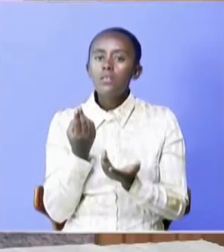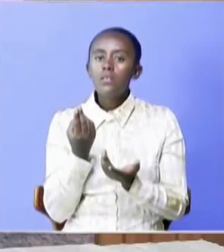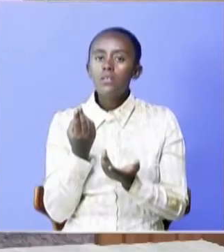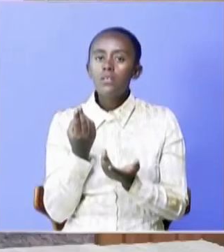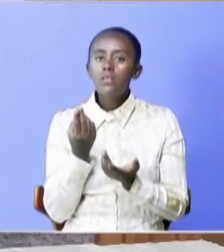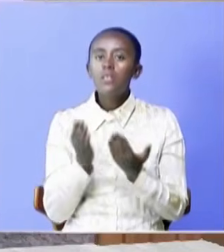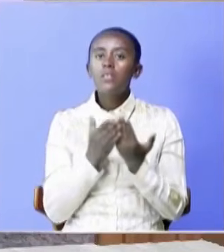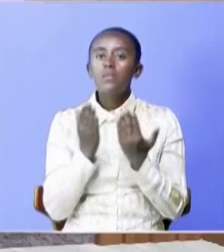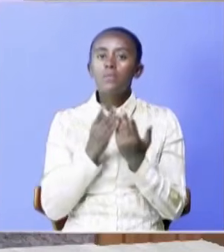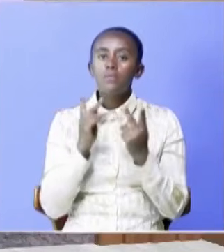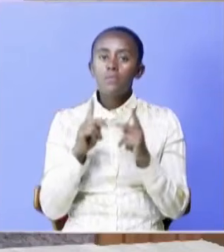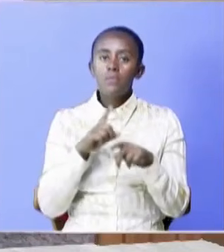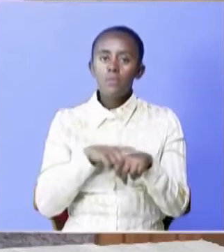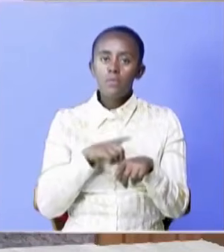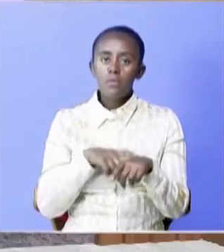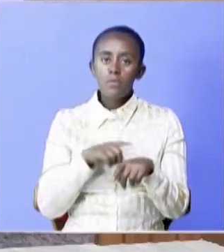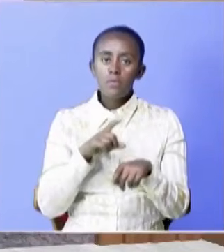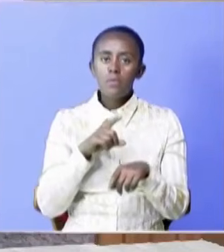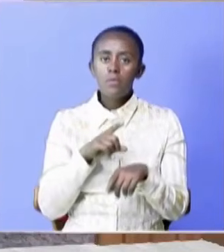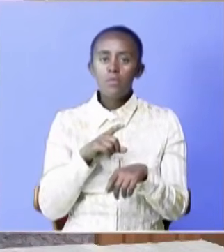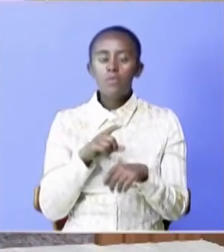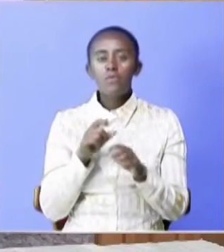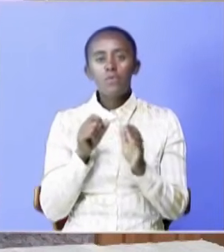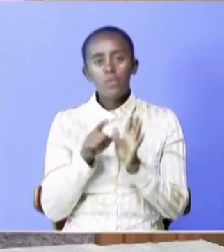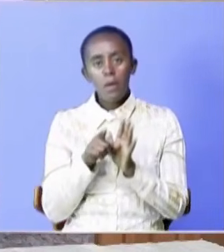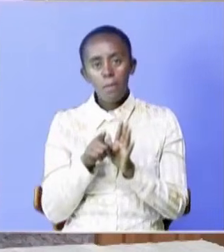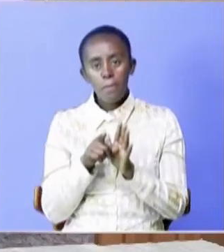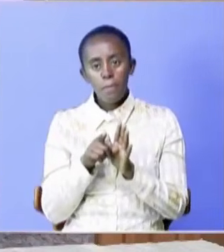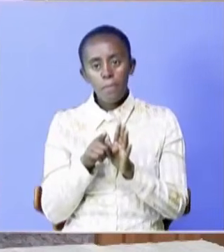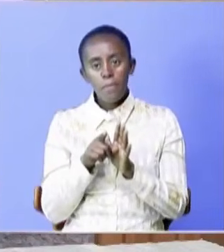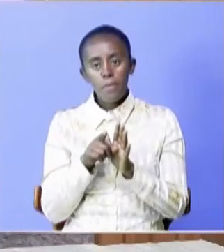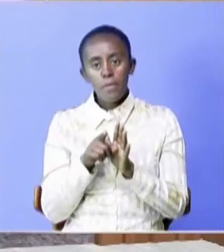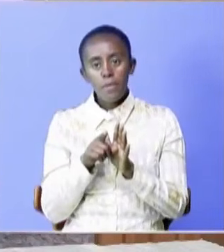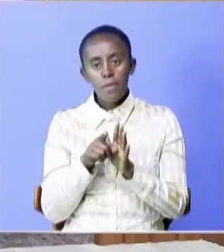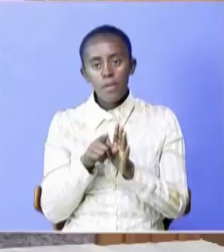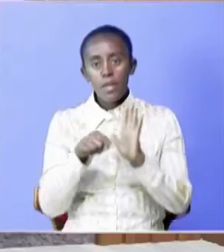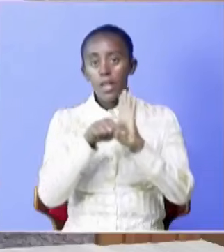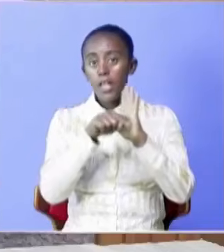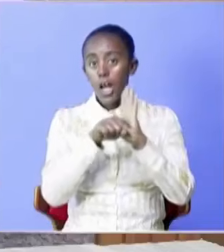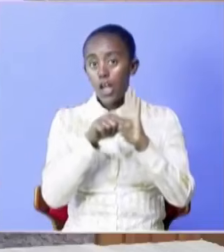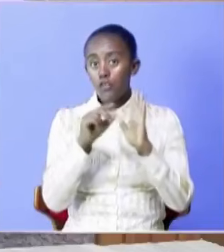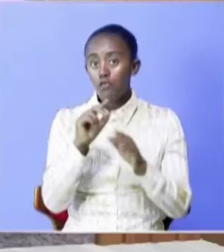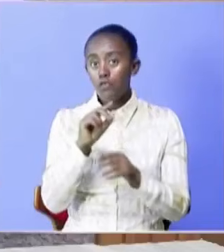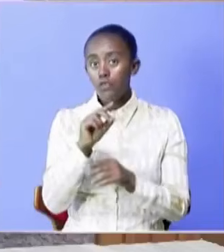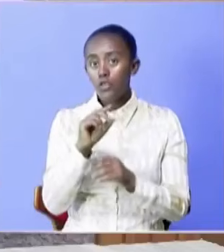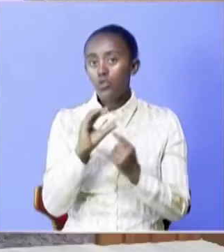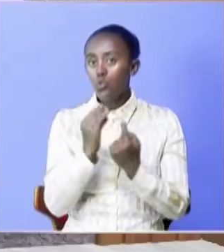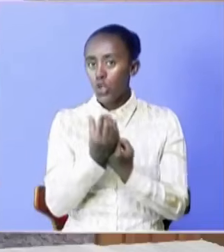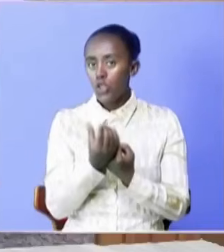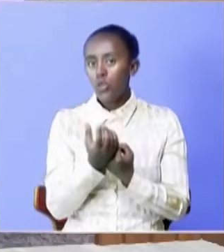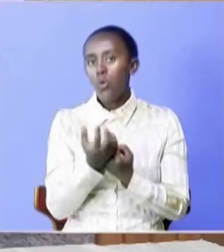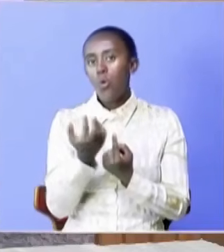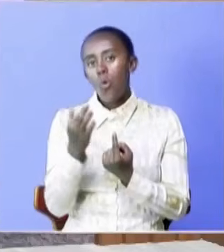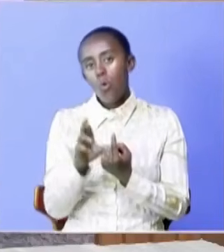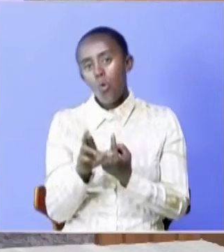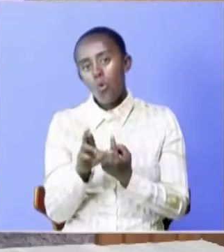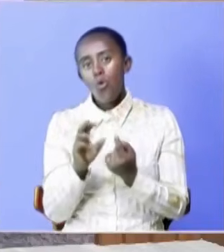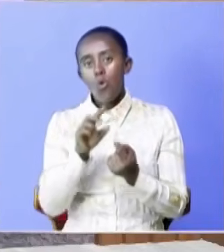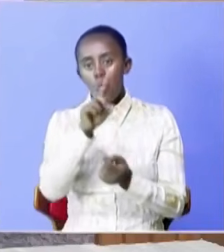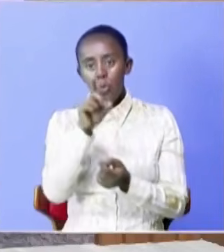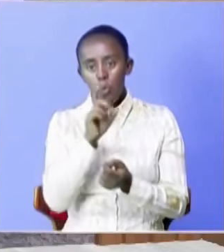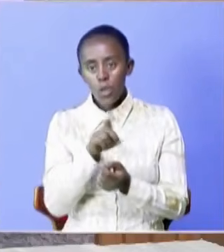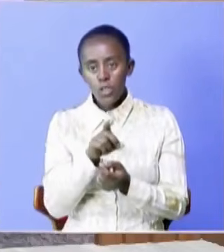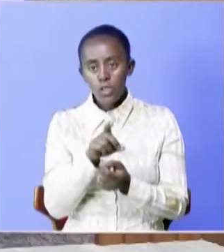the simple present tense in times, for example, when we have a negative situation or when we have a